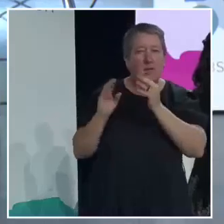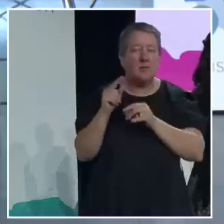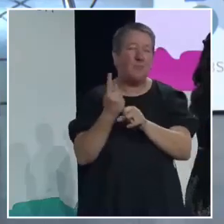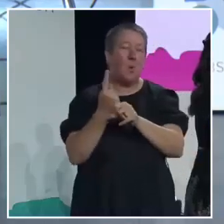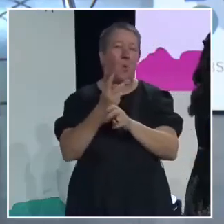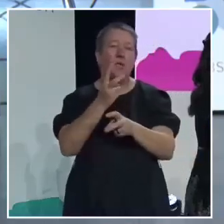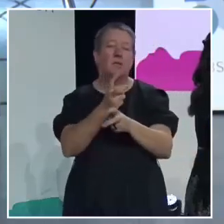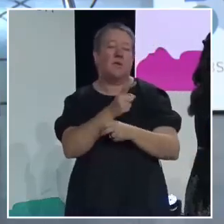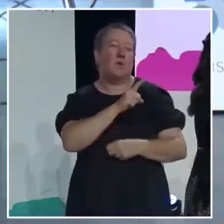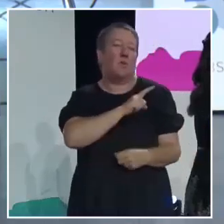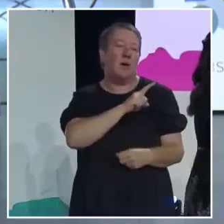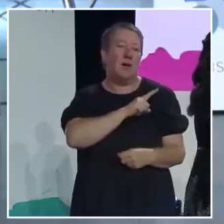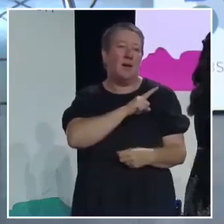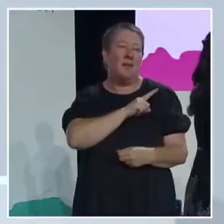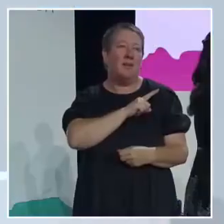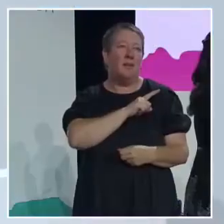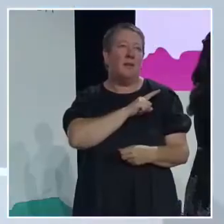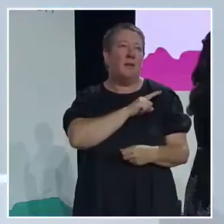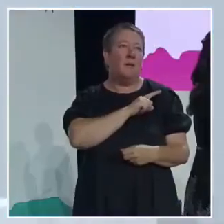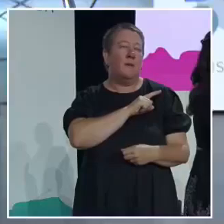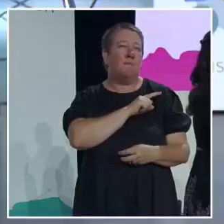because in such a